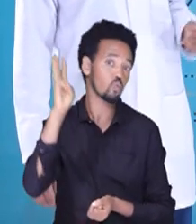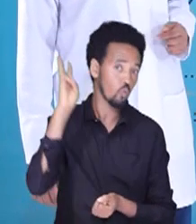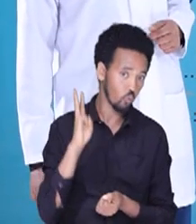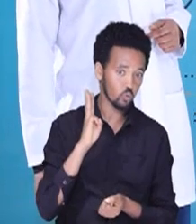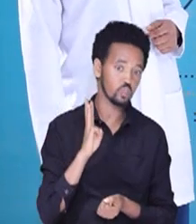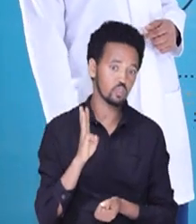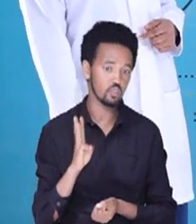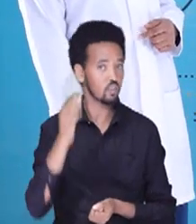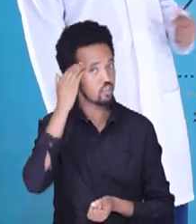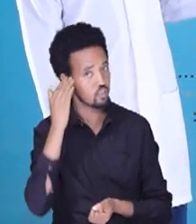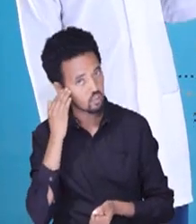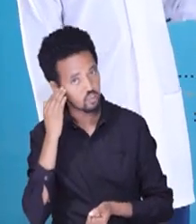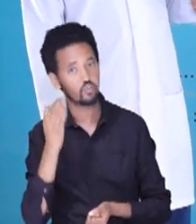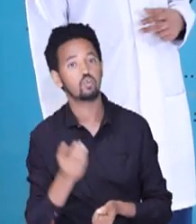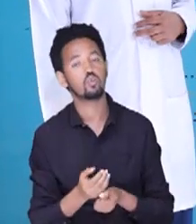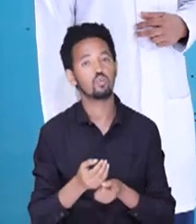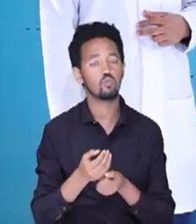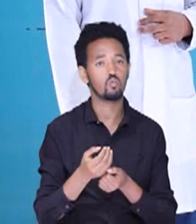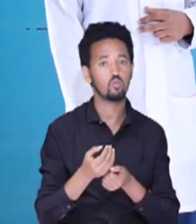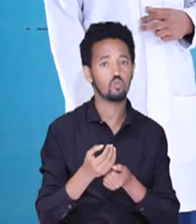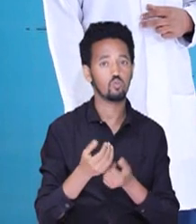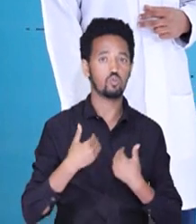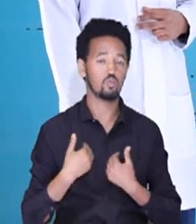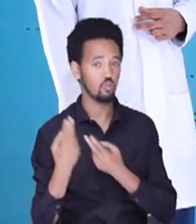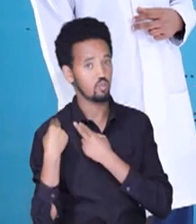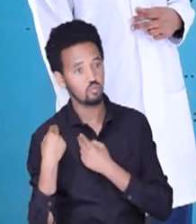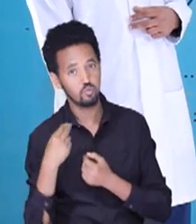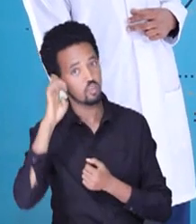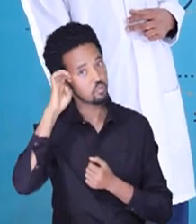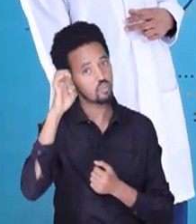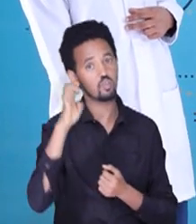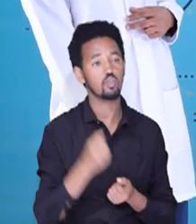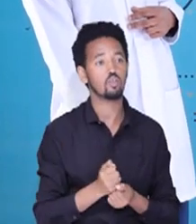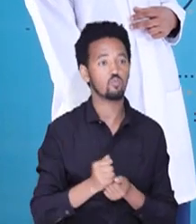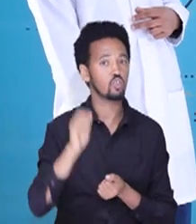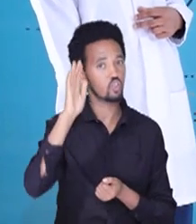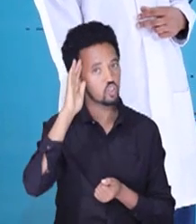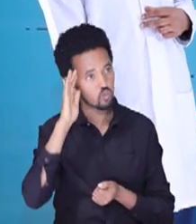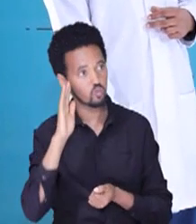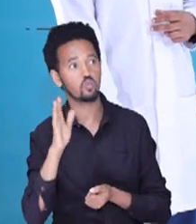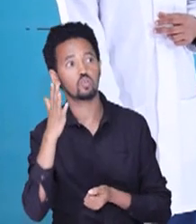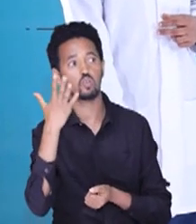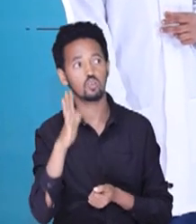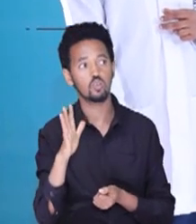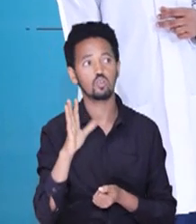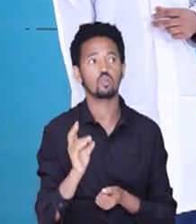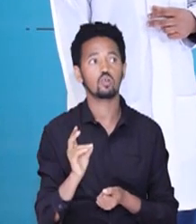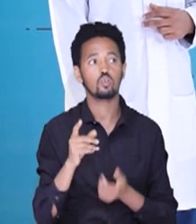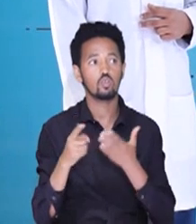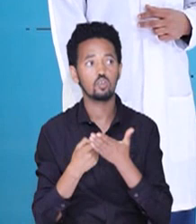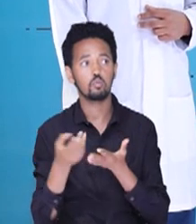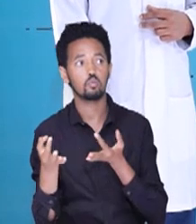the head of Tokugawa family. He defeated his rival and made himself shogun in the 1603 and